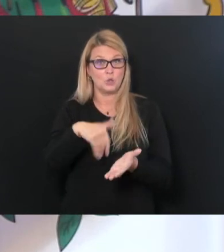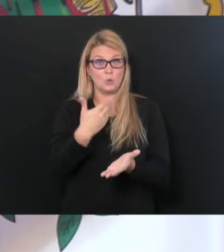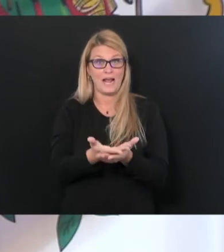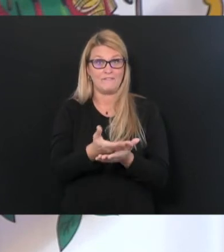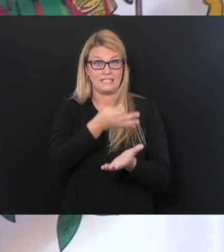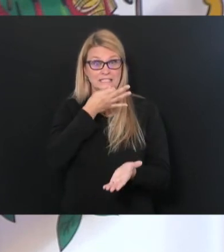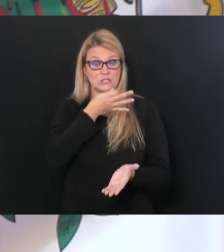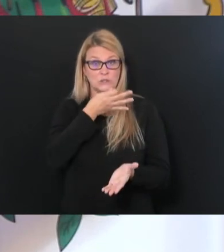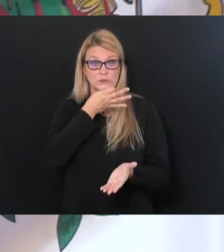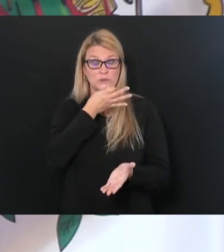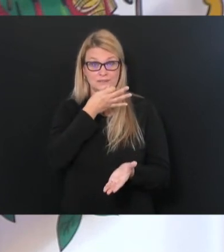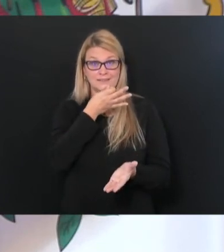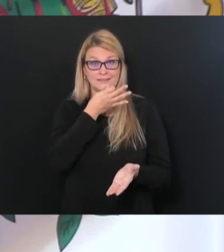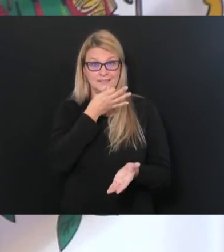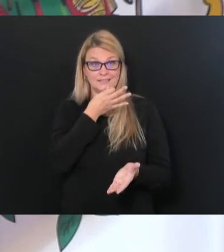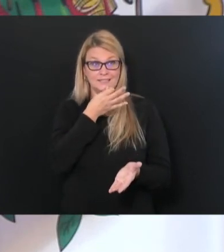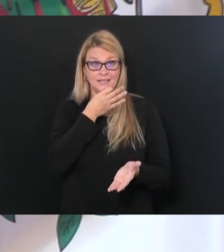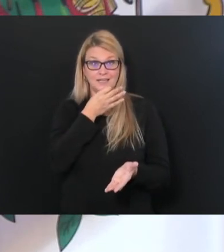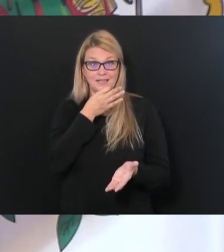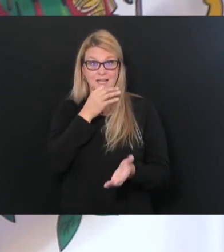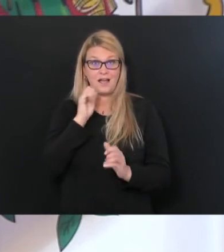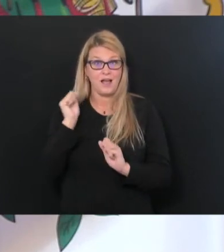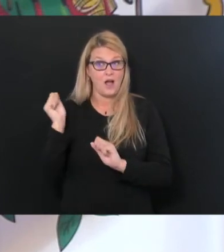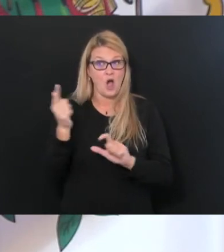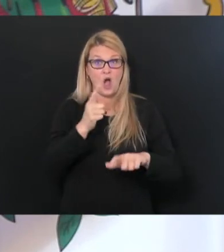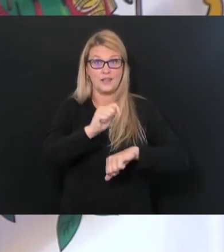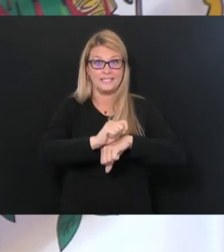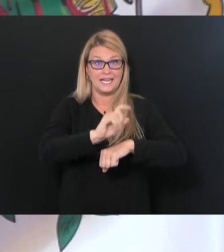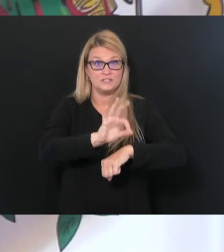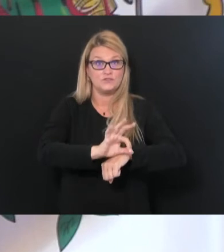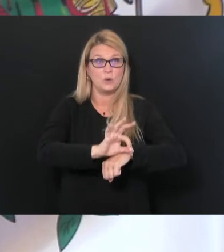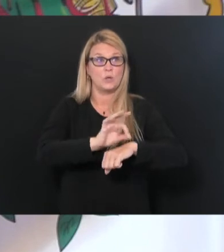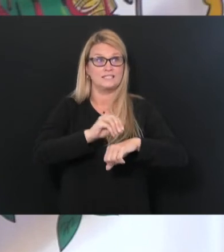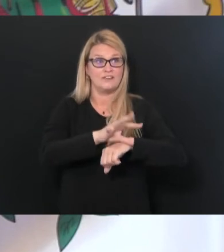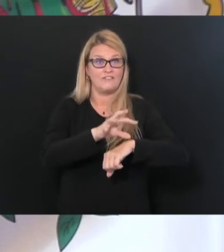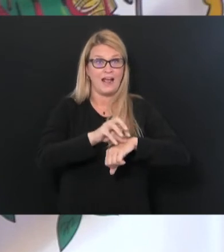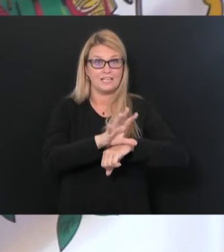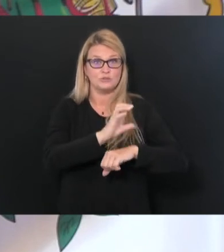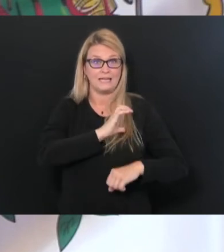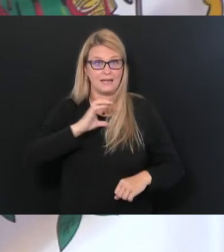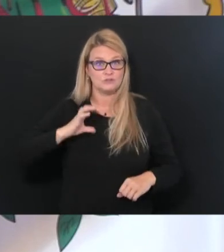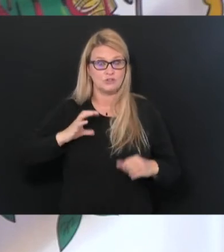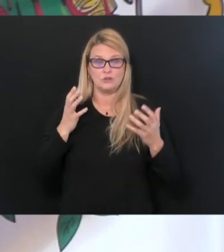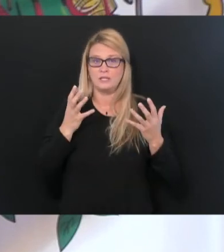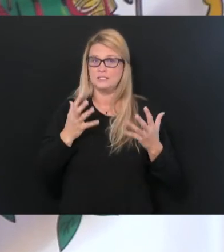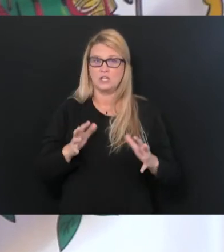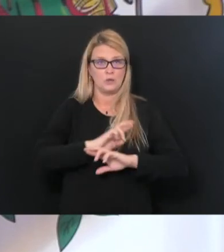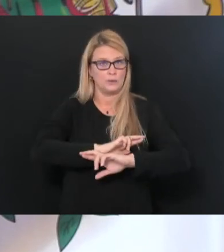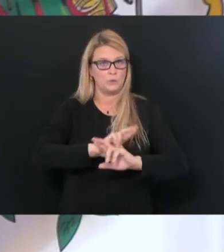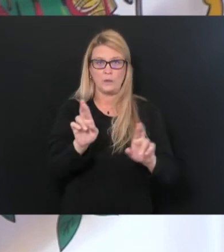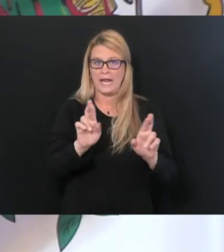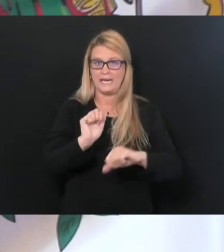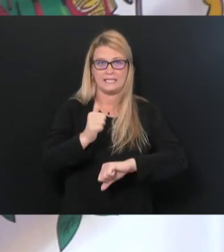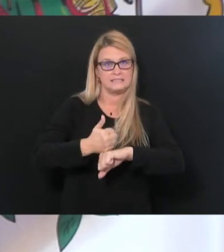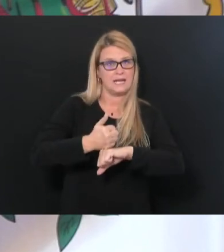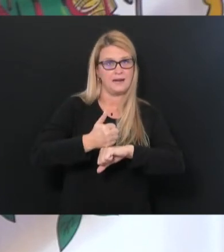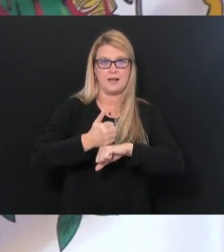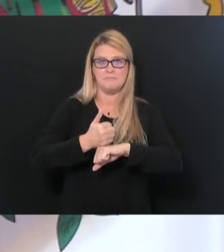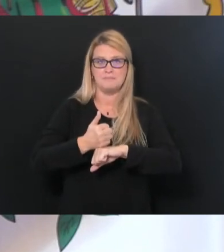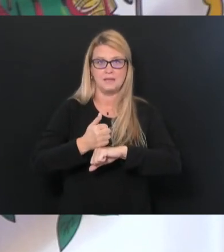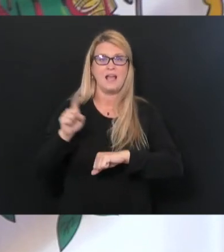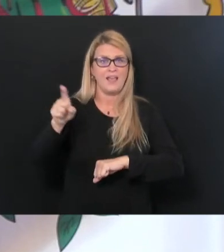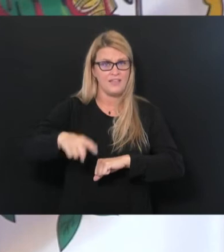soon. All the vaccine task force and advisory council is all over this. They'll be doing a phenomenal